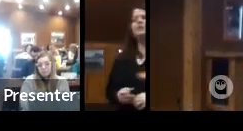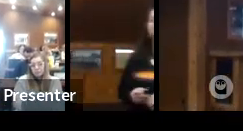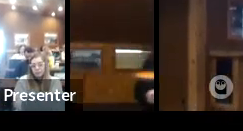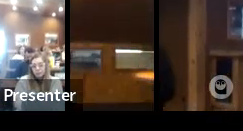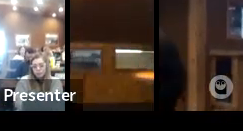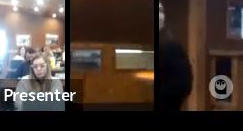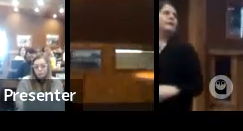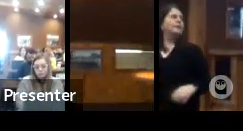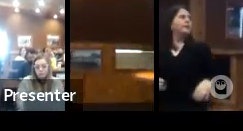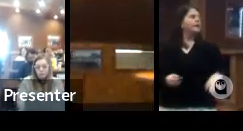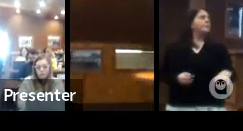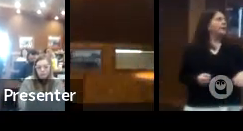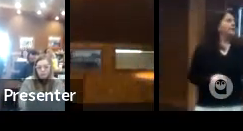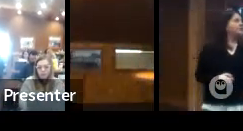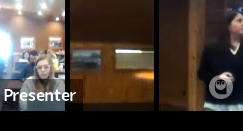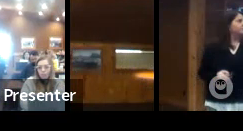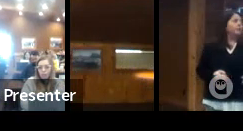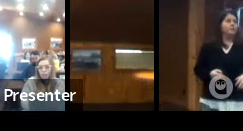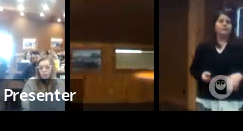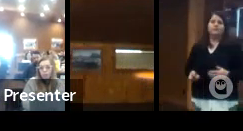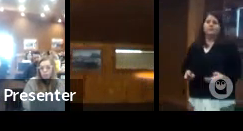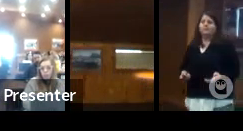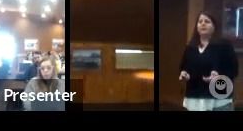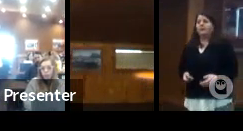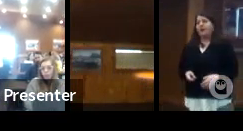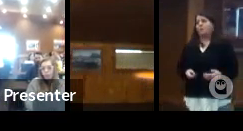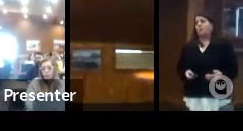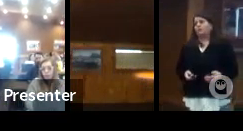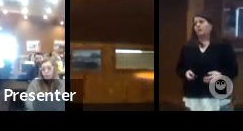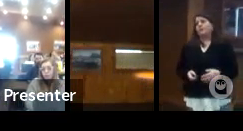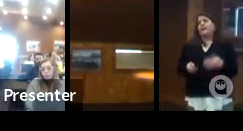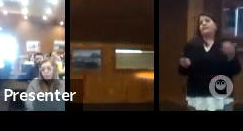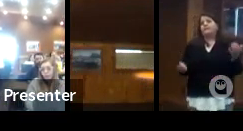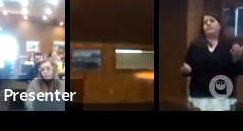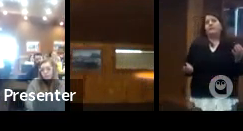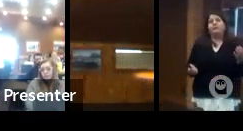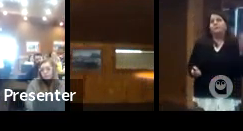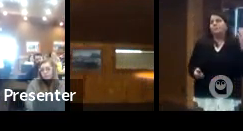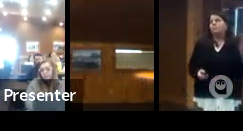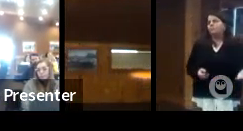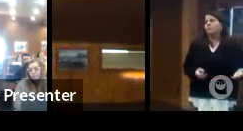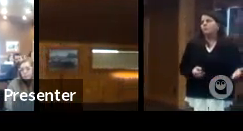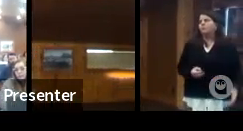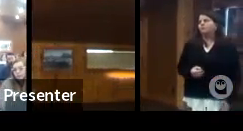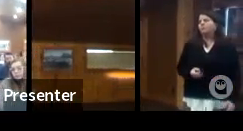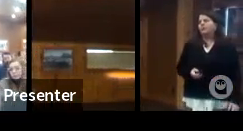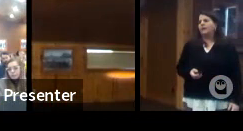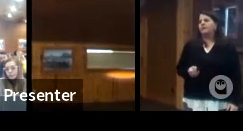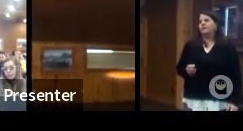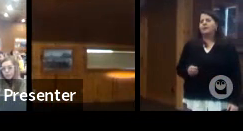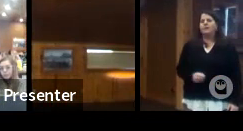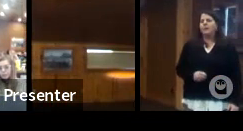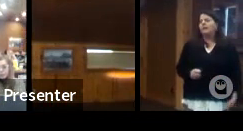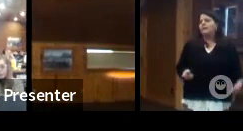2 pages. 2 pages? Okay, and part of it is because you guys are young. I'm old. If I had a CV, it would be